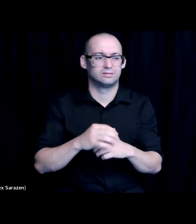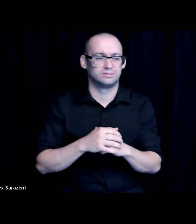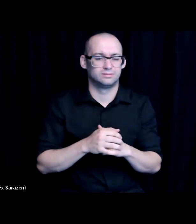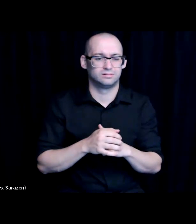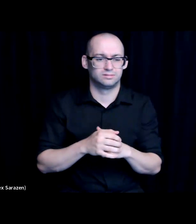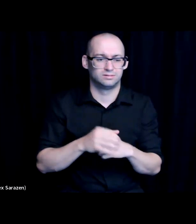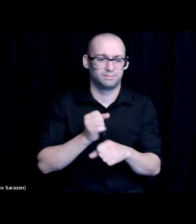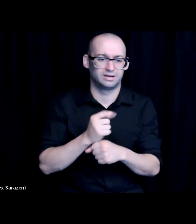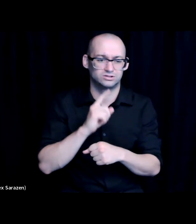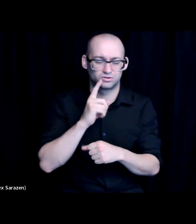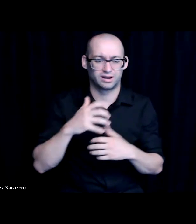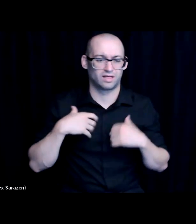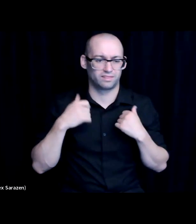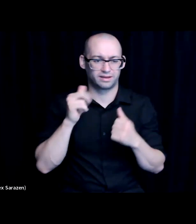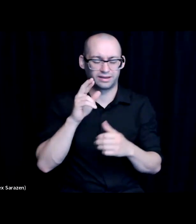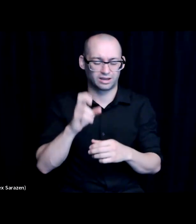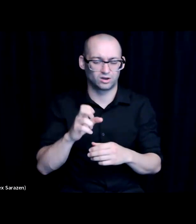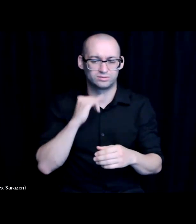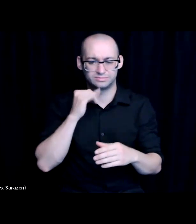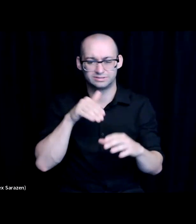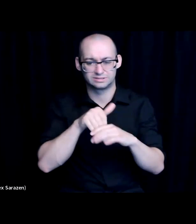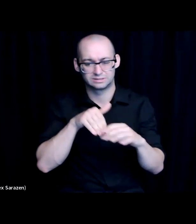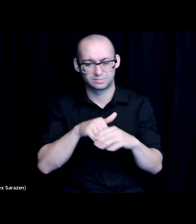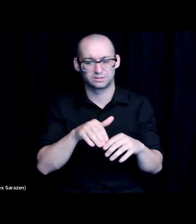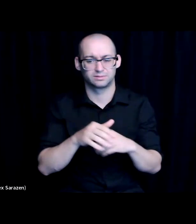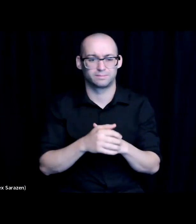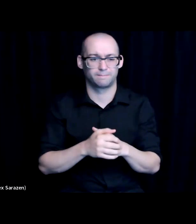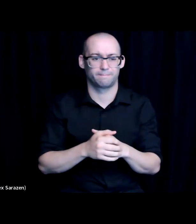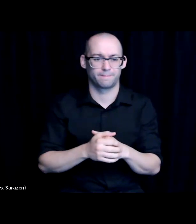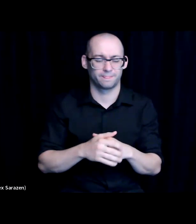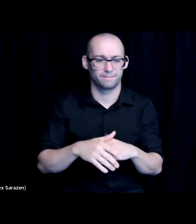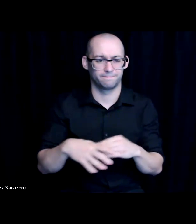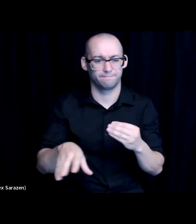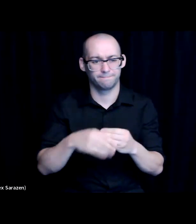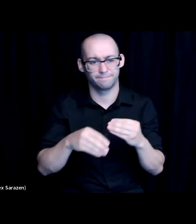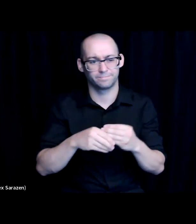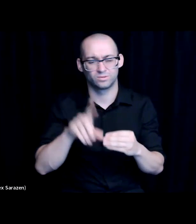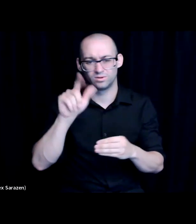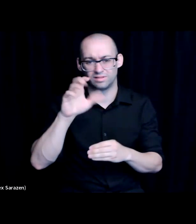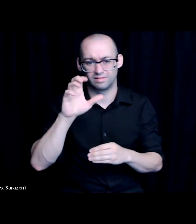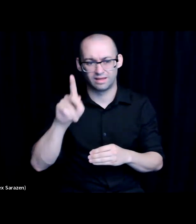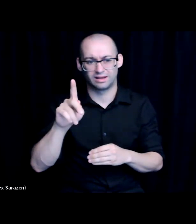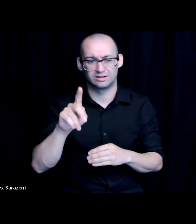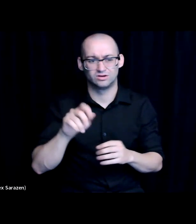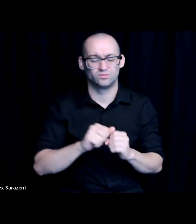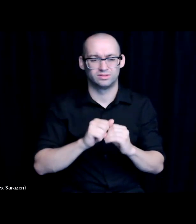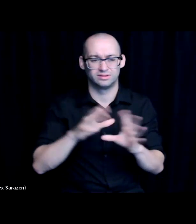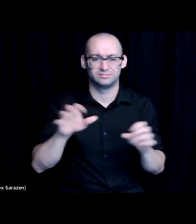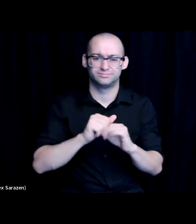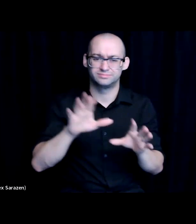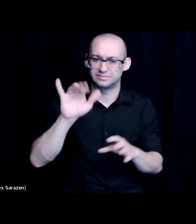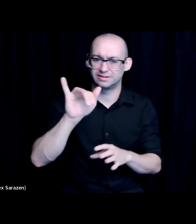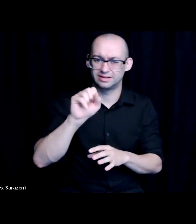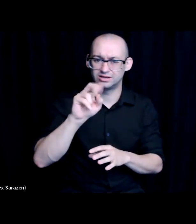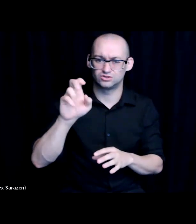that healthcare solutions are included. We also last week released an issue brief that, that